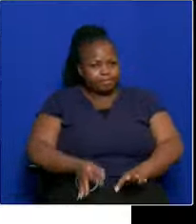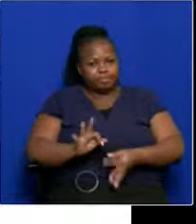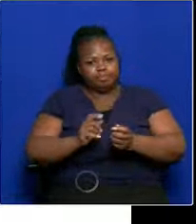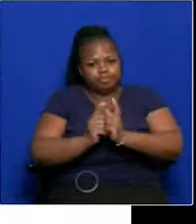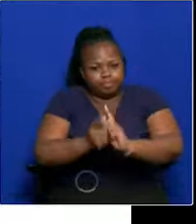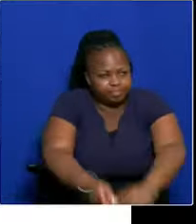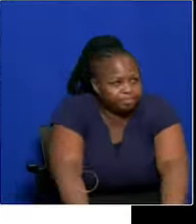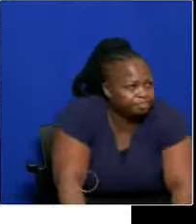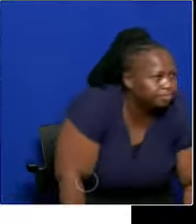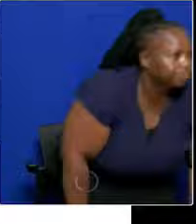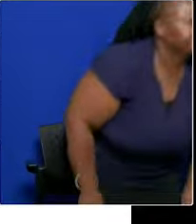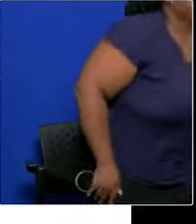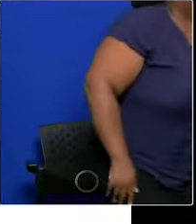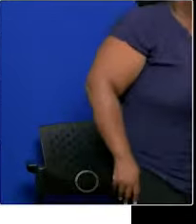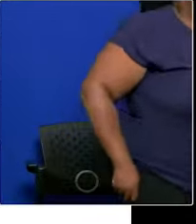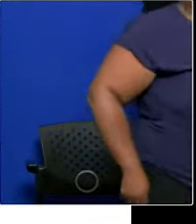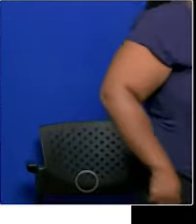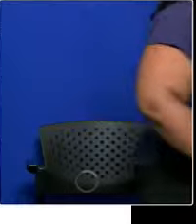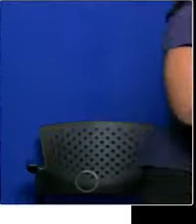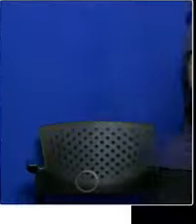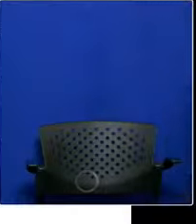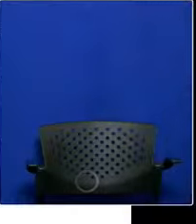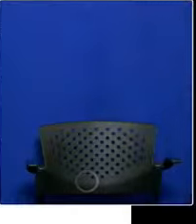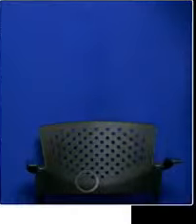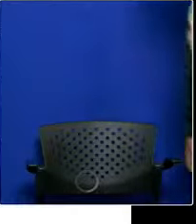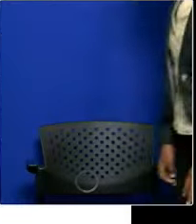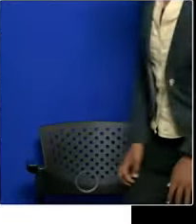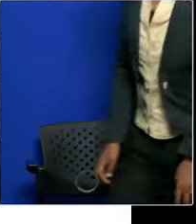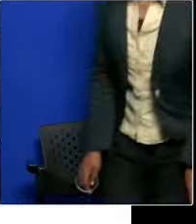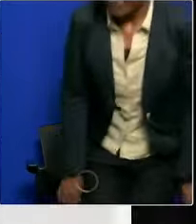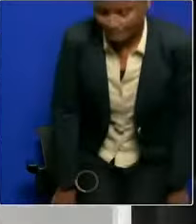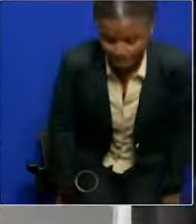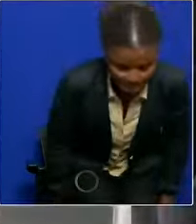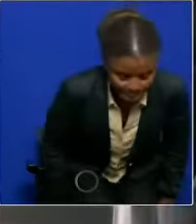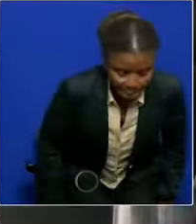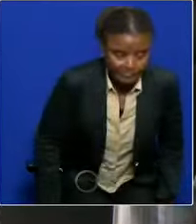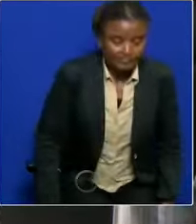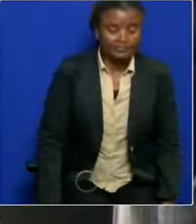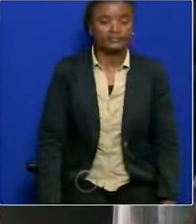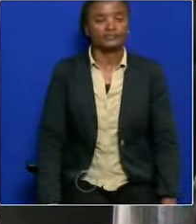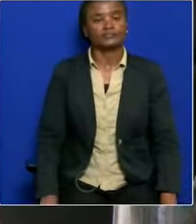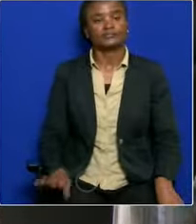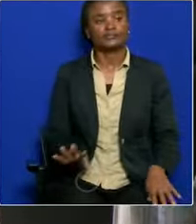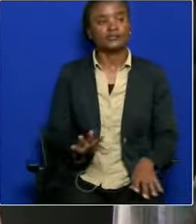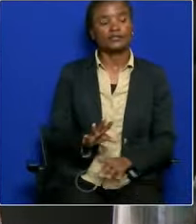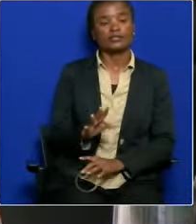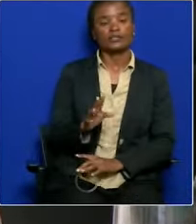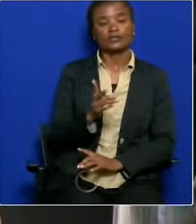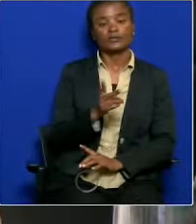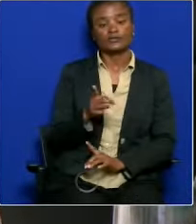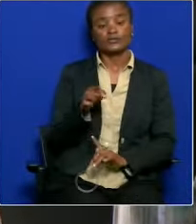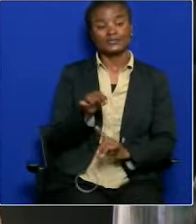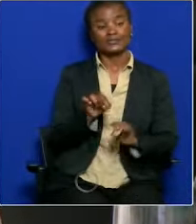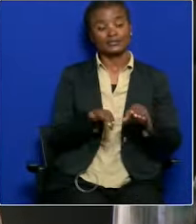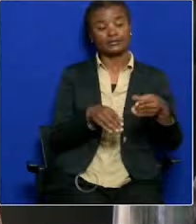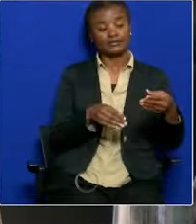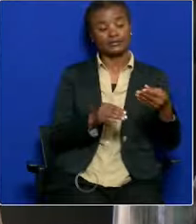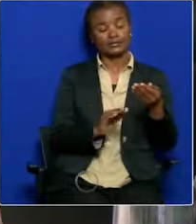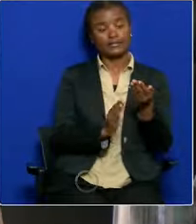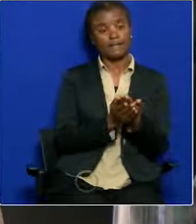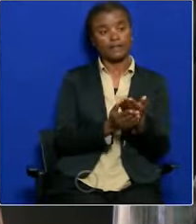Yes. And General, if regard is also had to this sample, again, I